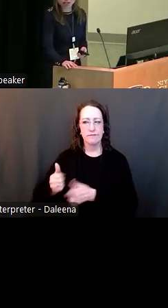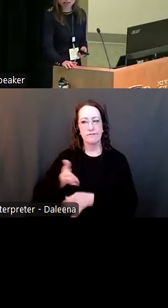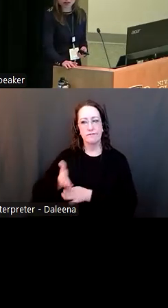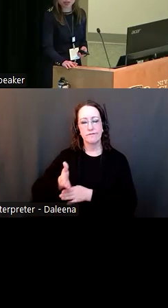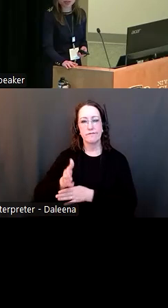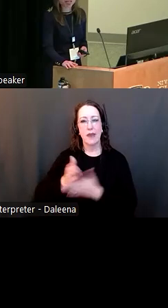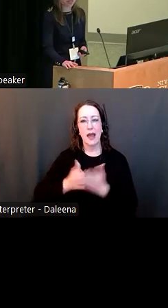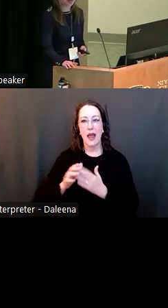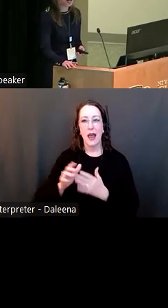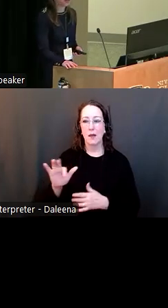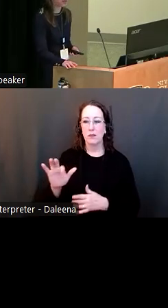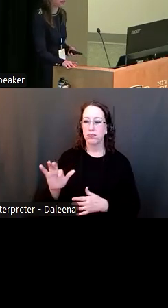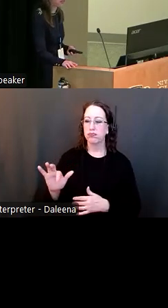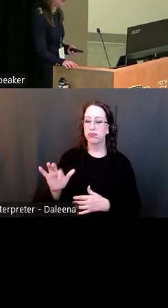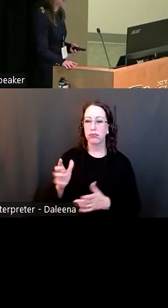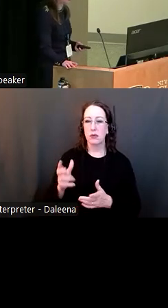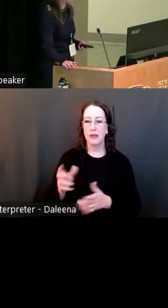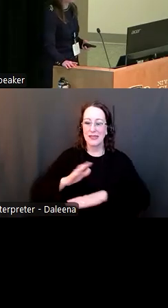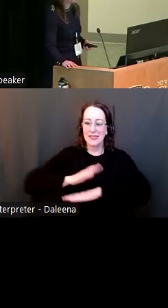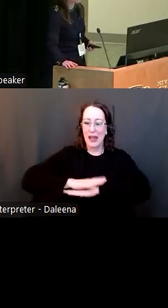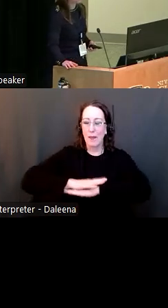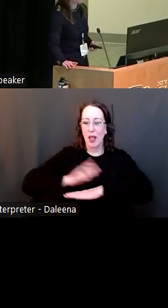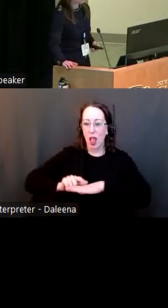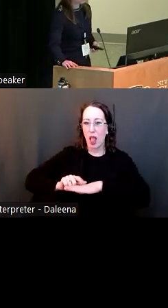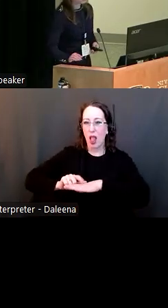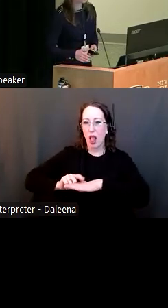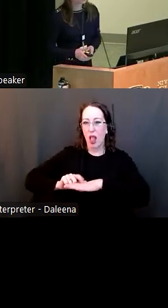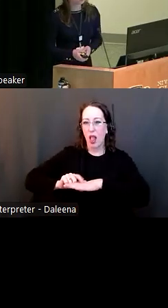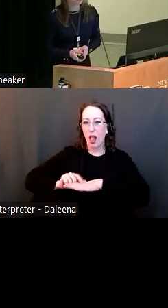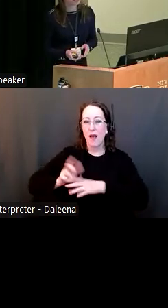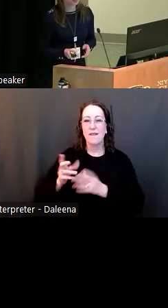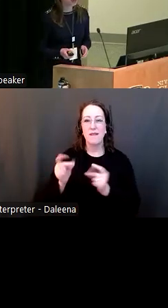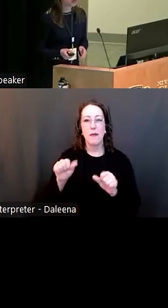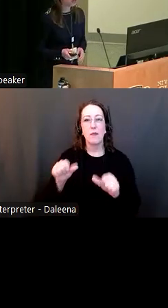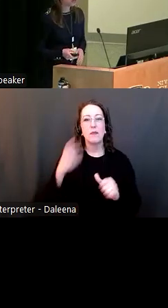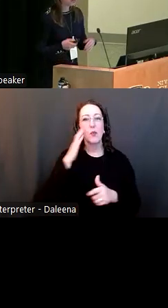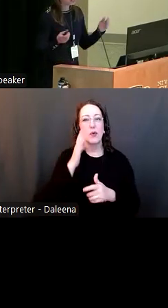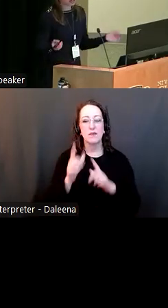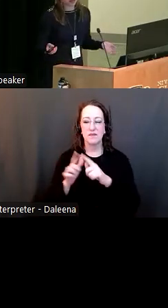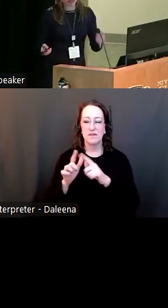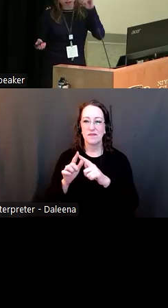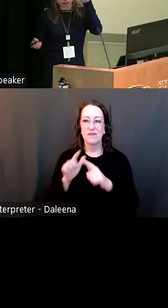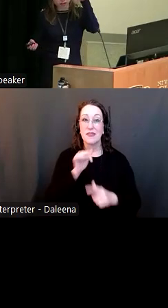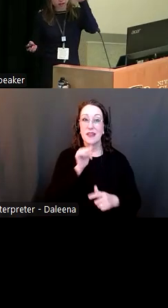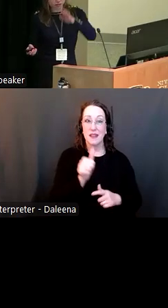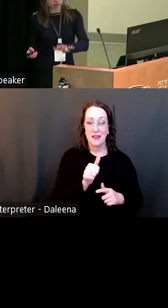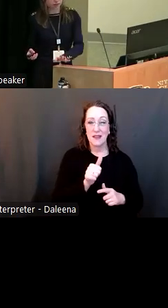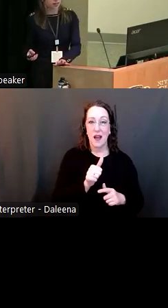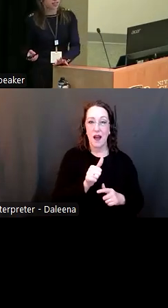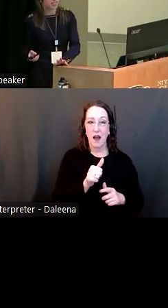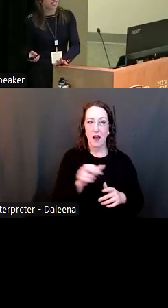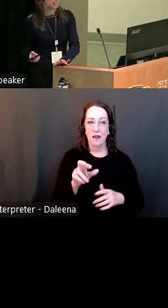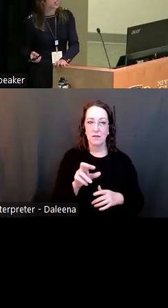the table as fast as you can with your dominant index finger. Now try and do this with your non-dominant pinky finger